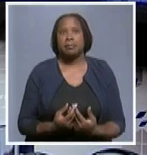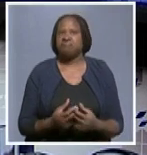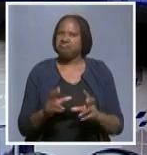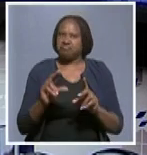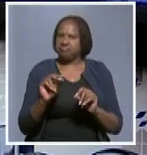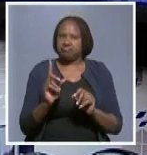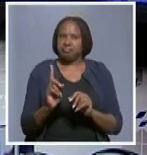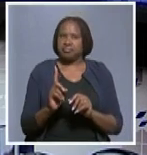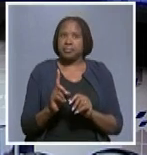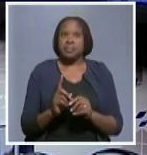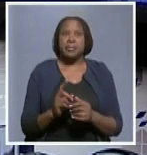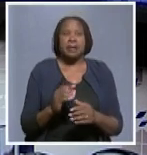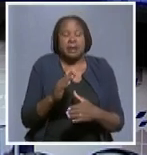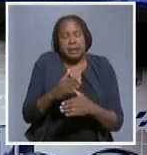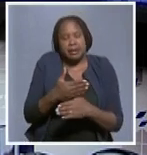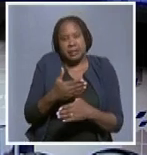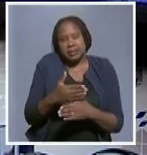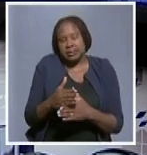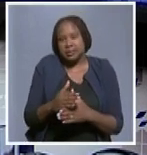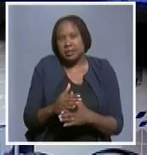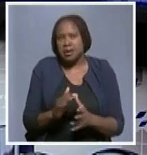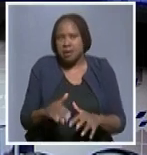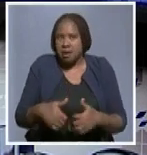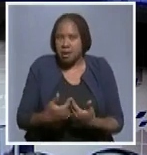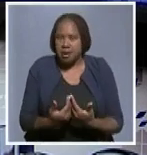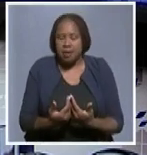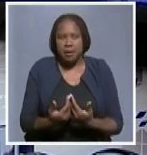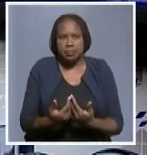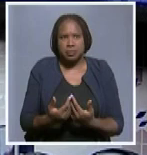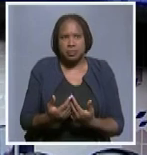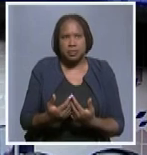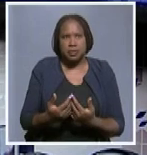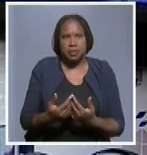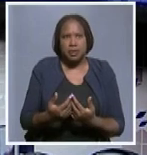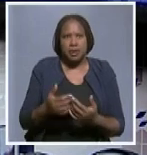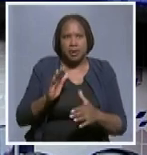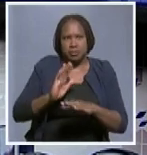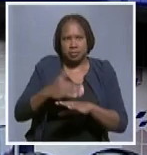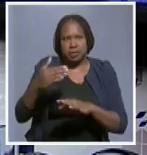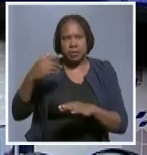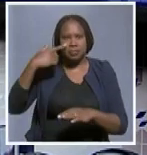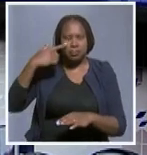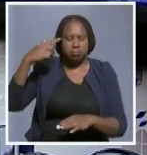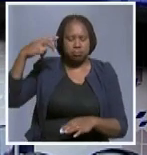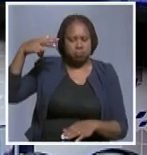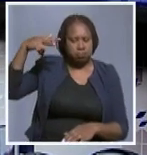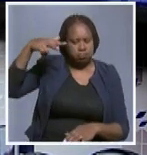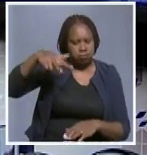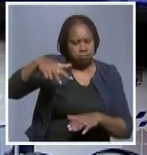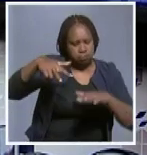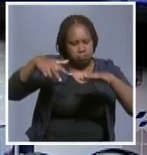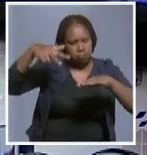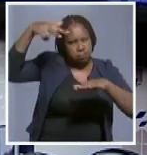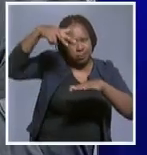because what the satellite, how it's positioned, is actually horizontal. So it actually just takes the rooftop